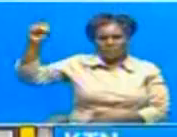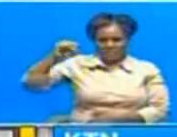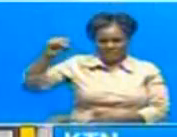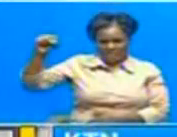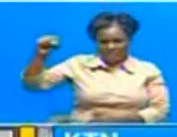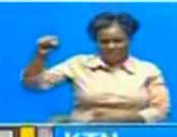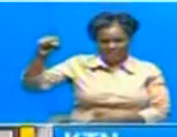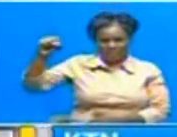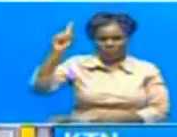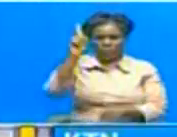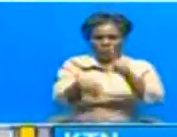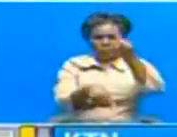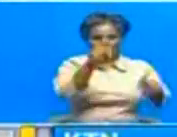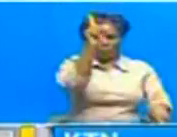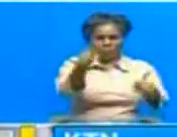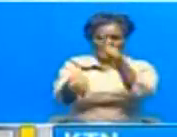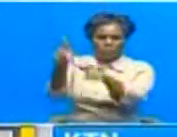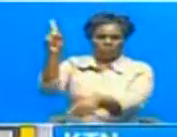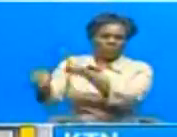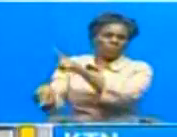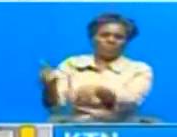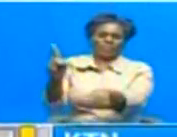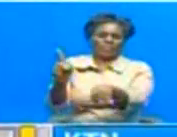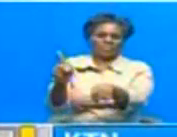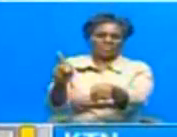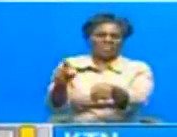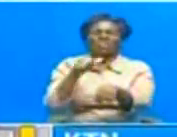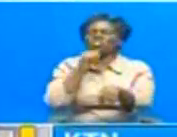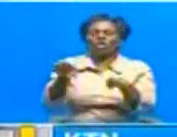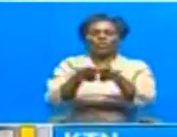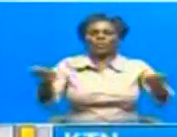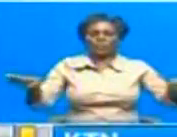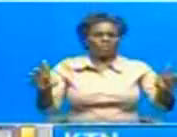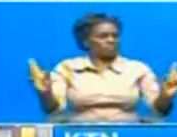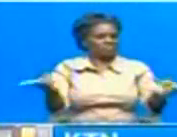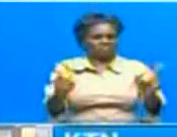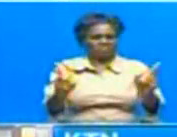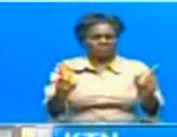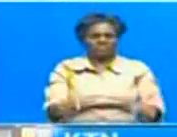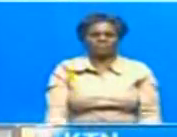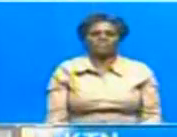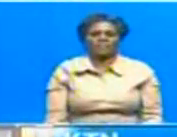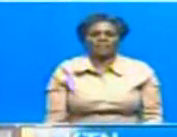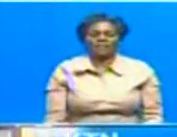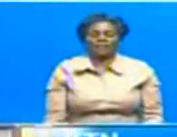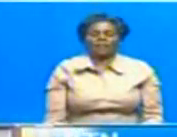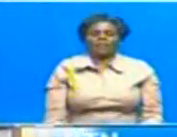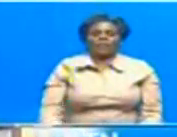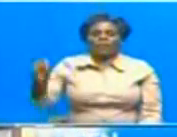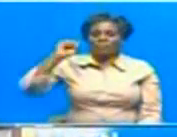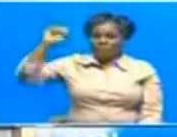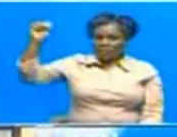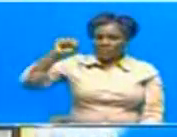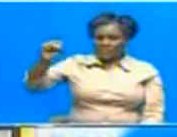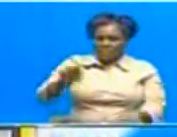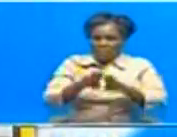is dynamics. It's dynamic. Politics is never a static game, you see. And in politics, they say that